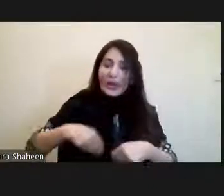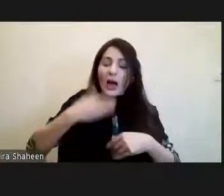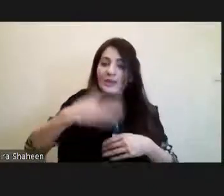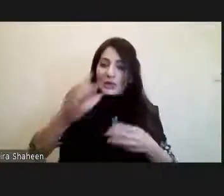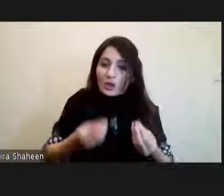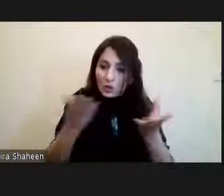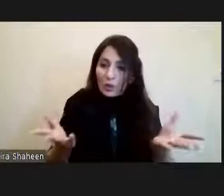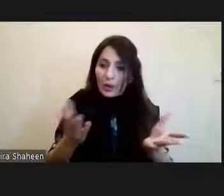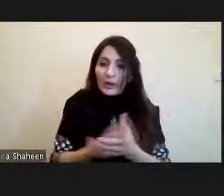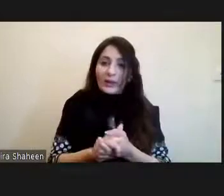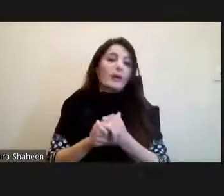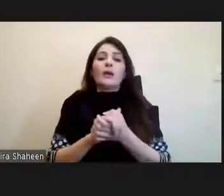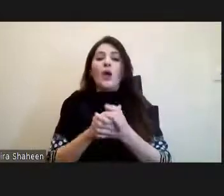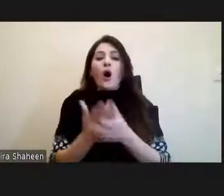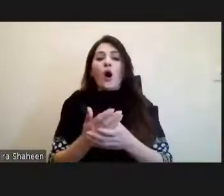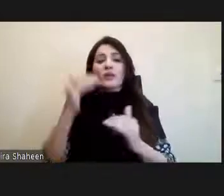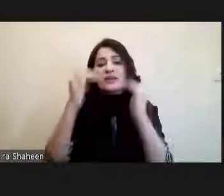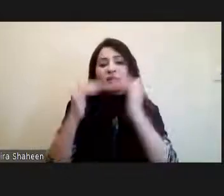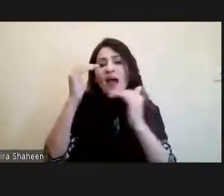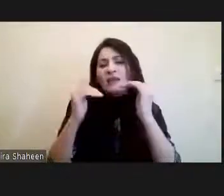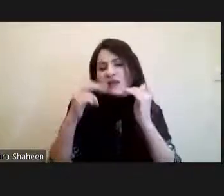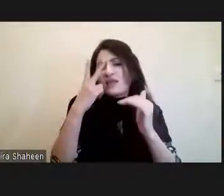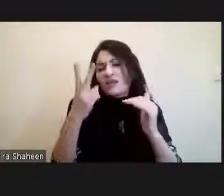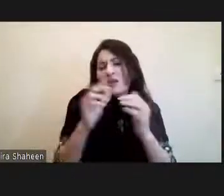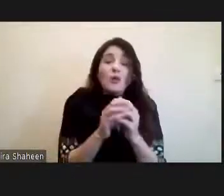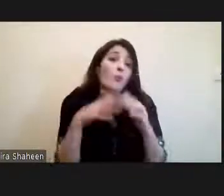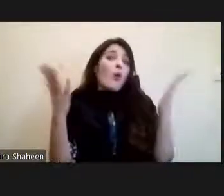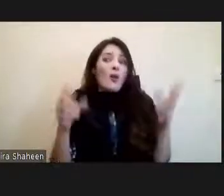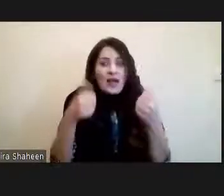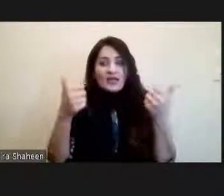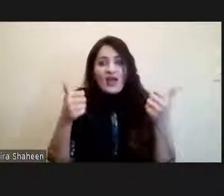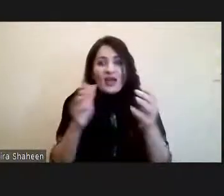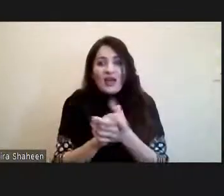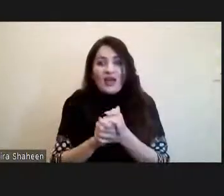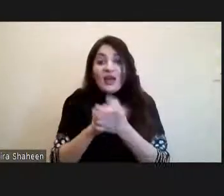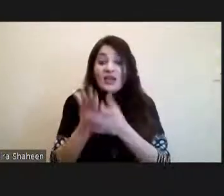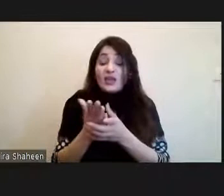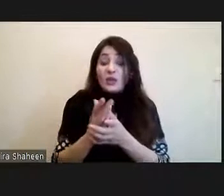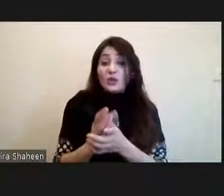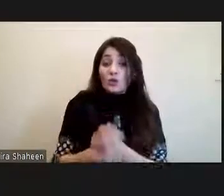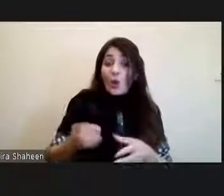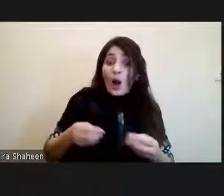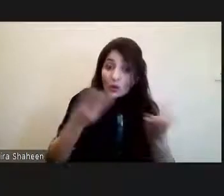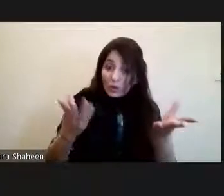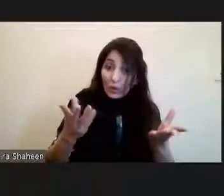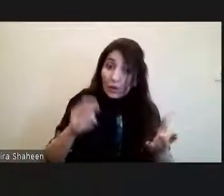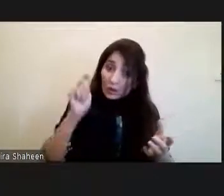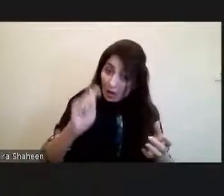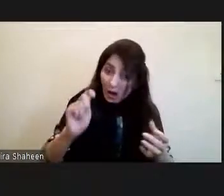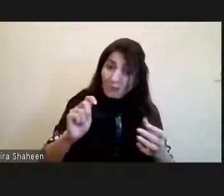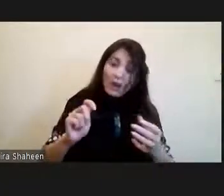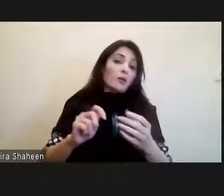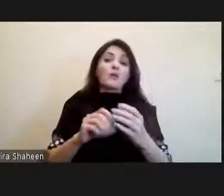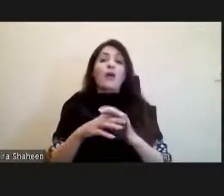to enabling the robust, consistent, and reliable web and mobile app accessibility experiences that we're all striving for. We